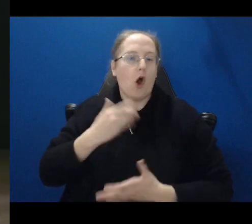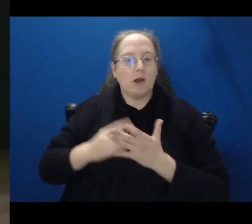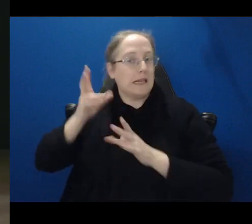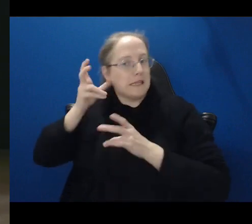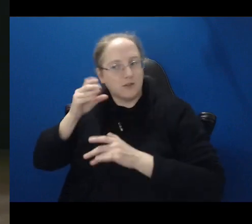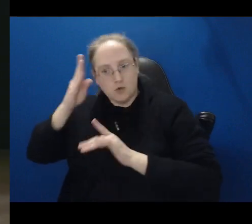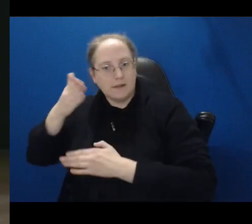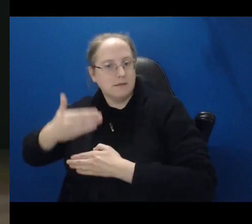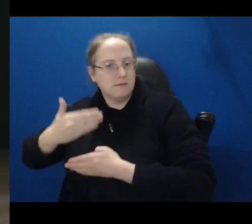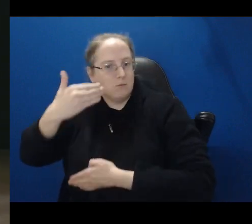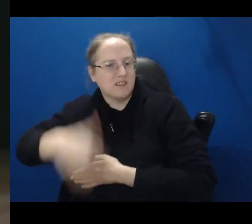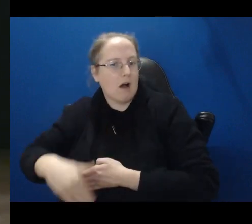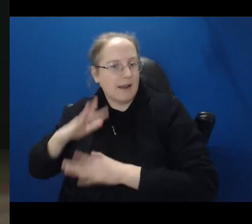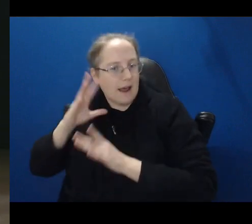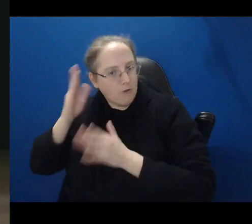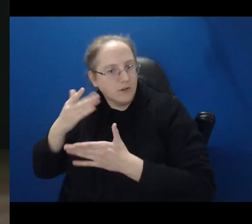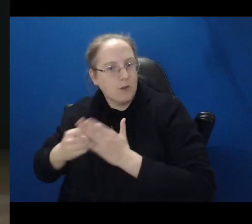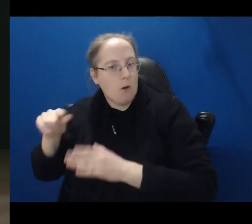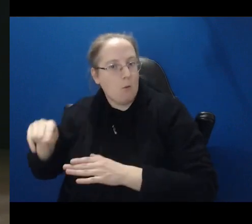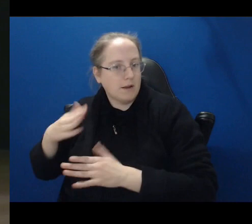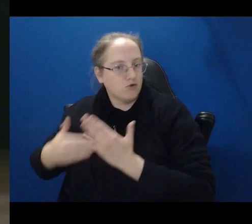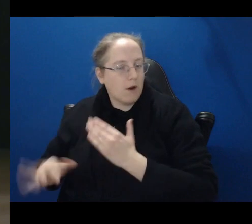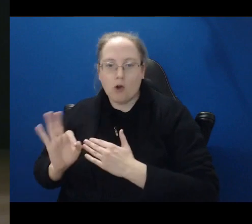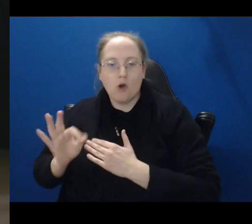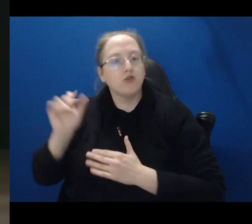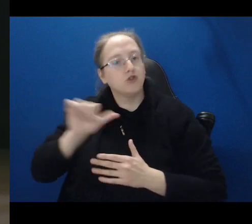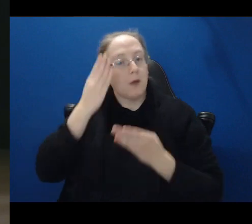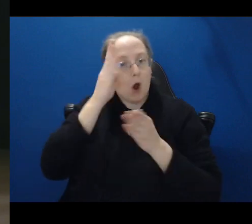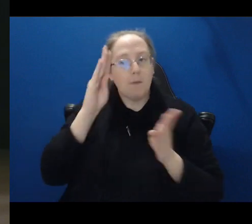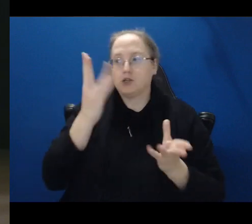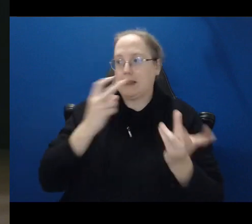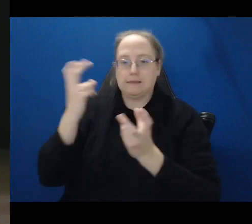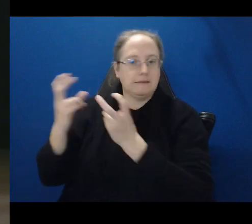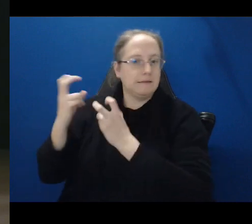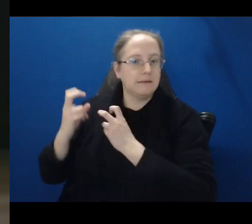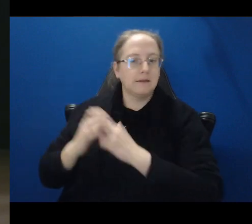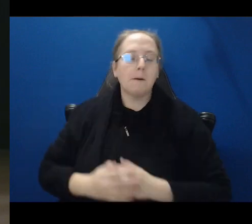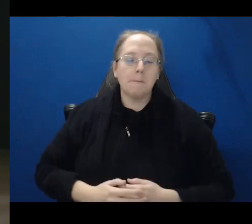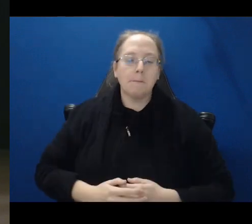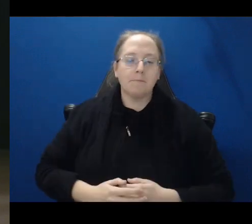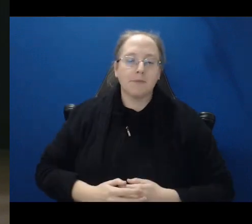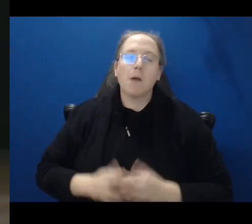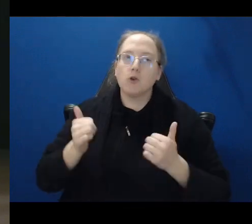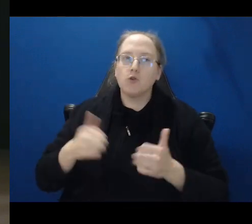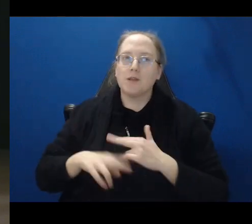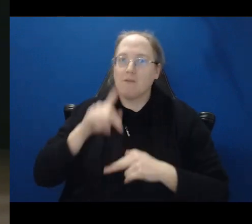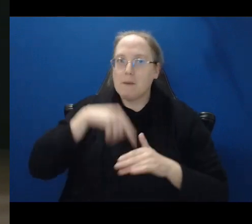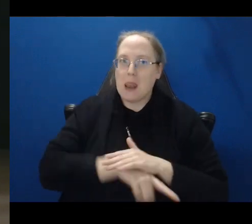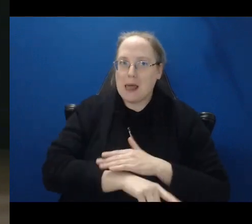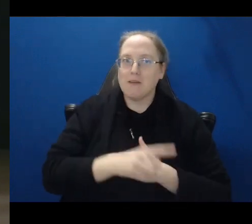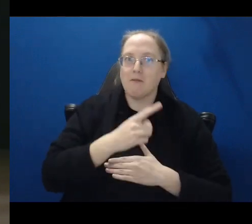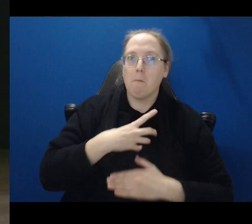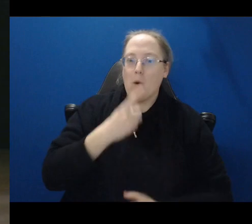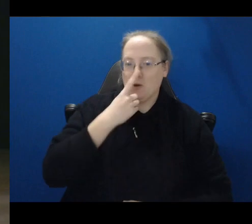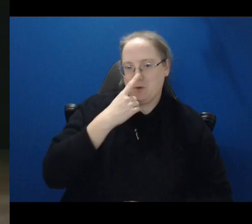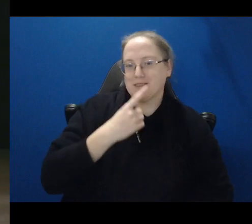But yeah, I think it'd be great if people came away wanting to do their own digging. I think both of us do a lot of digging as part